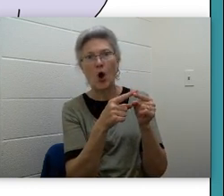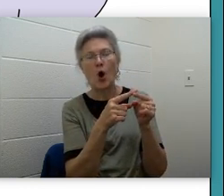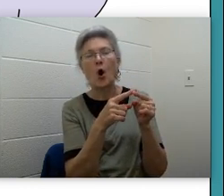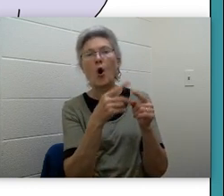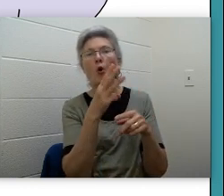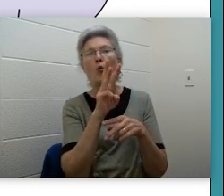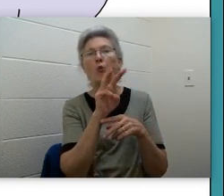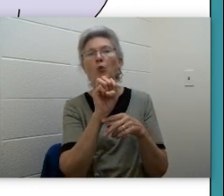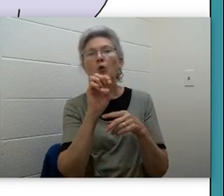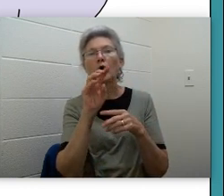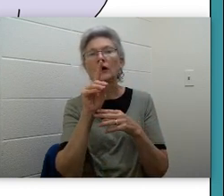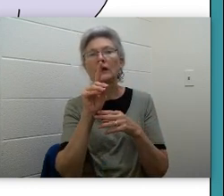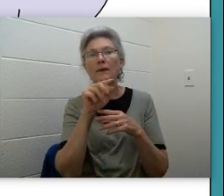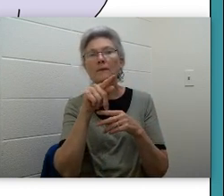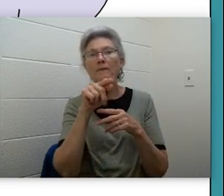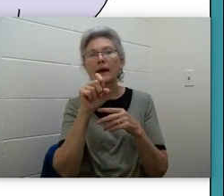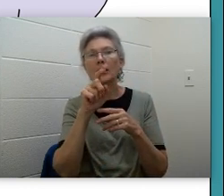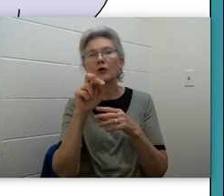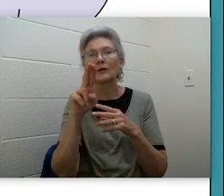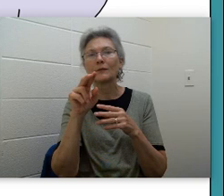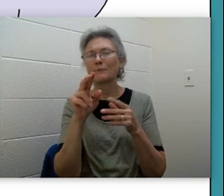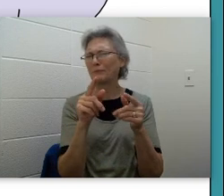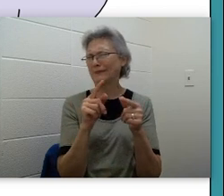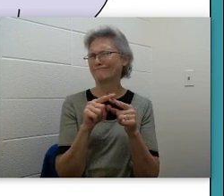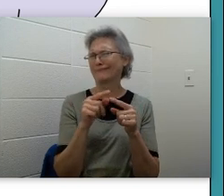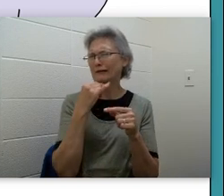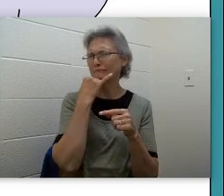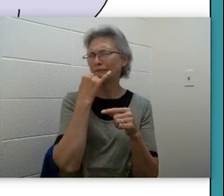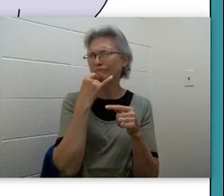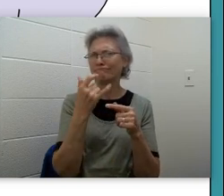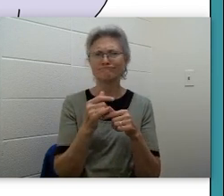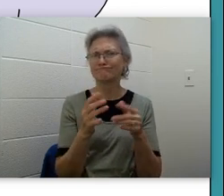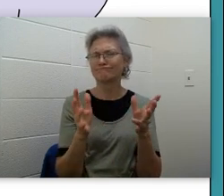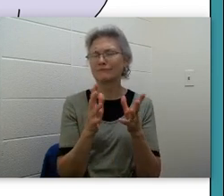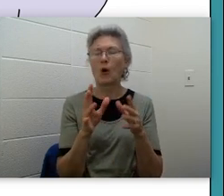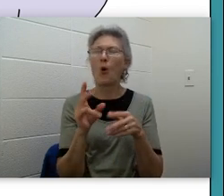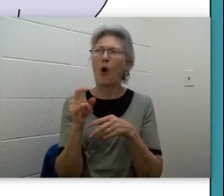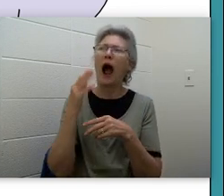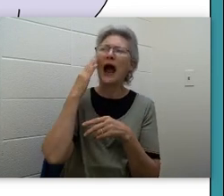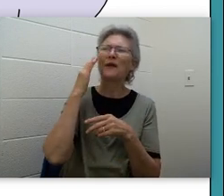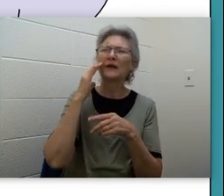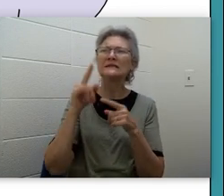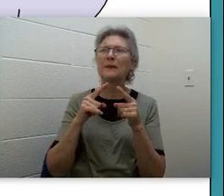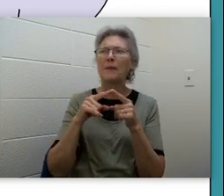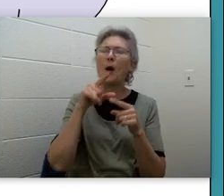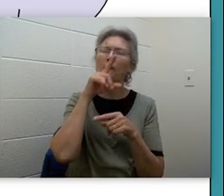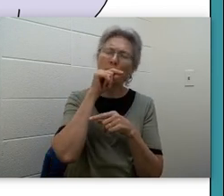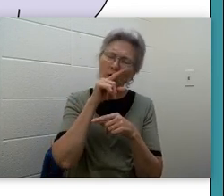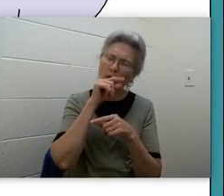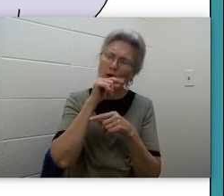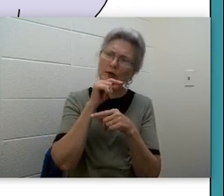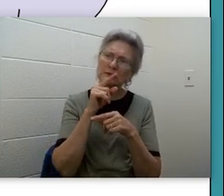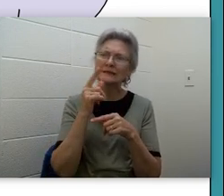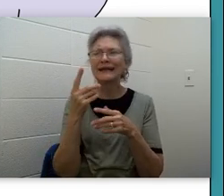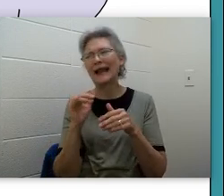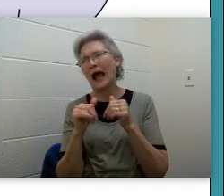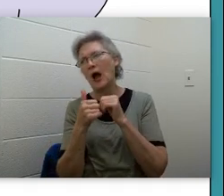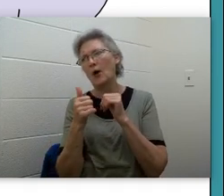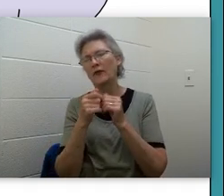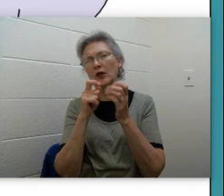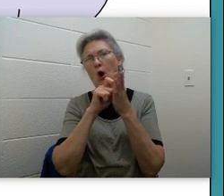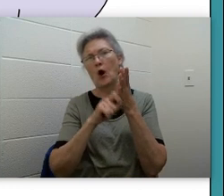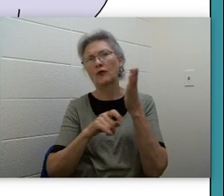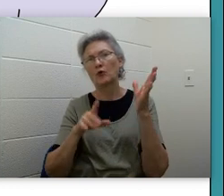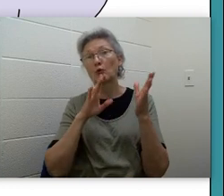as well, then that might not be correct. Versus if you said, oh, I know this was about birds and how the